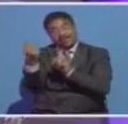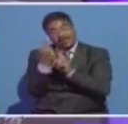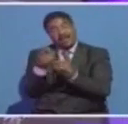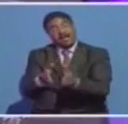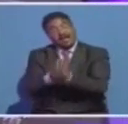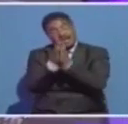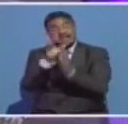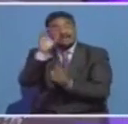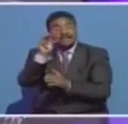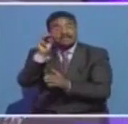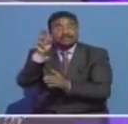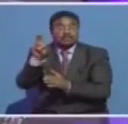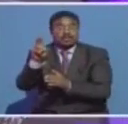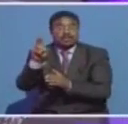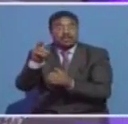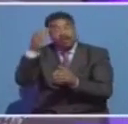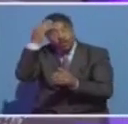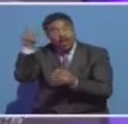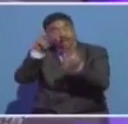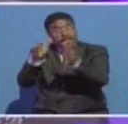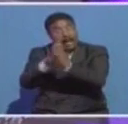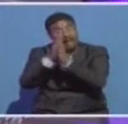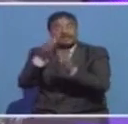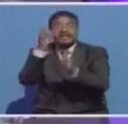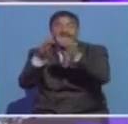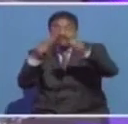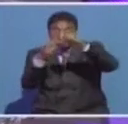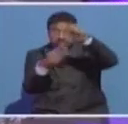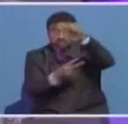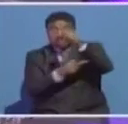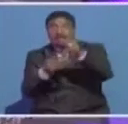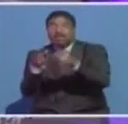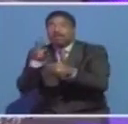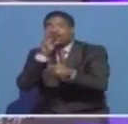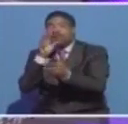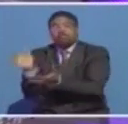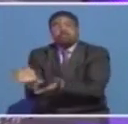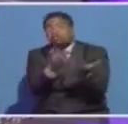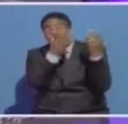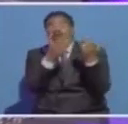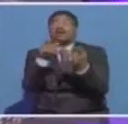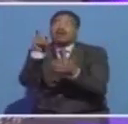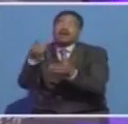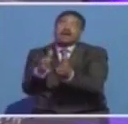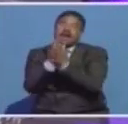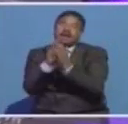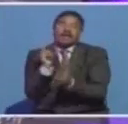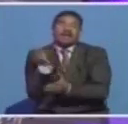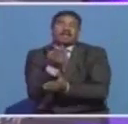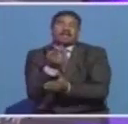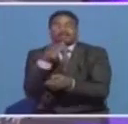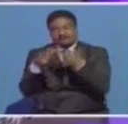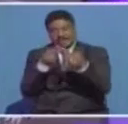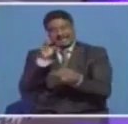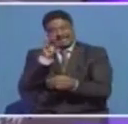only when a bridge has been washed away, then they'll feel the need that DMMU has to come in and respond to this quicker